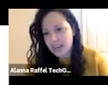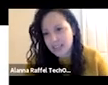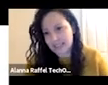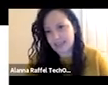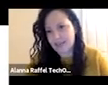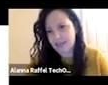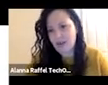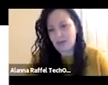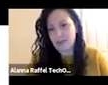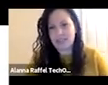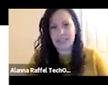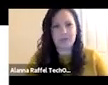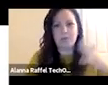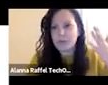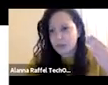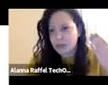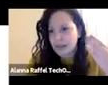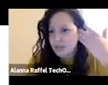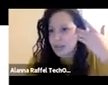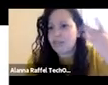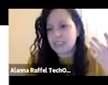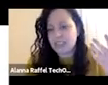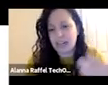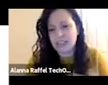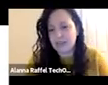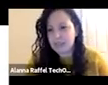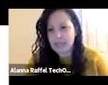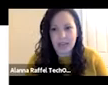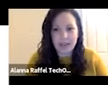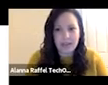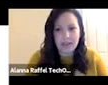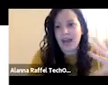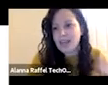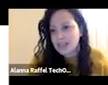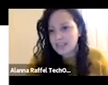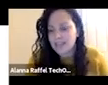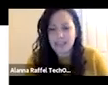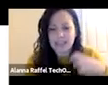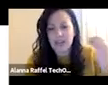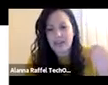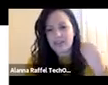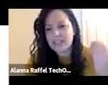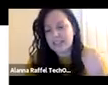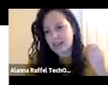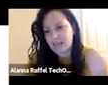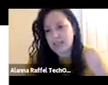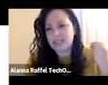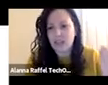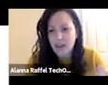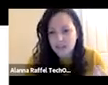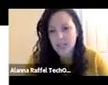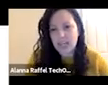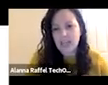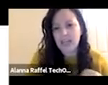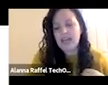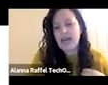very high tech stuff, which I would say is what most people think of when they first hear AT, which is like an eye gaze device and all that fancy stuff that needs a lot